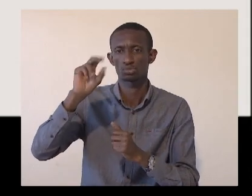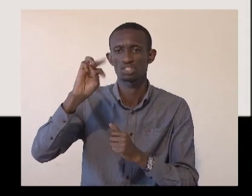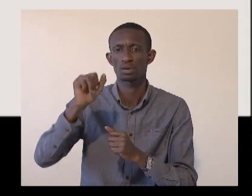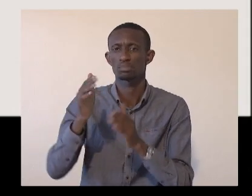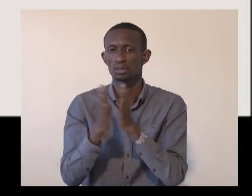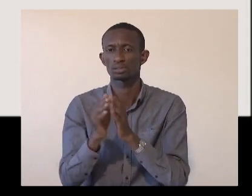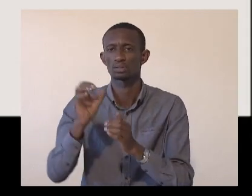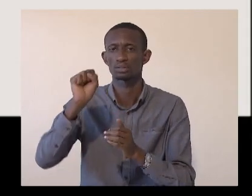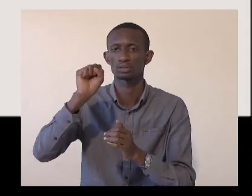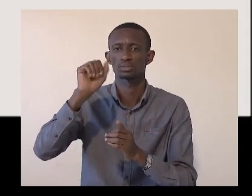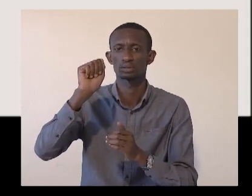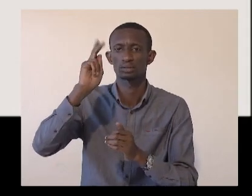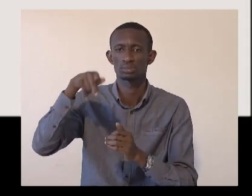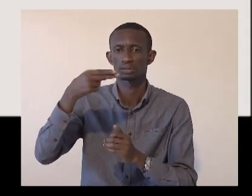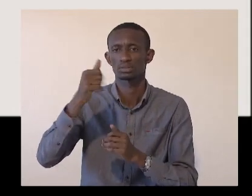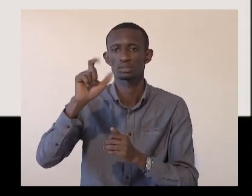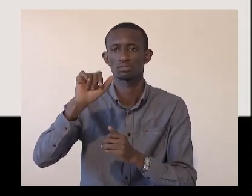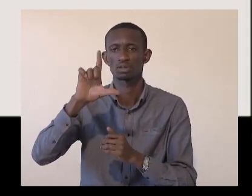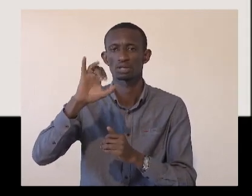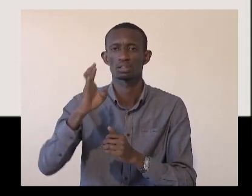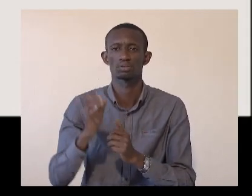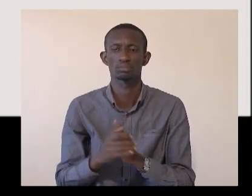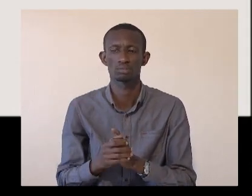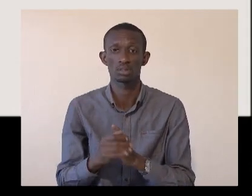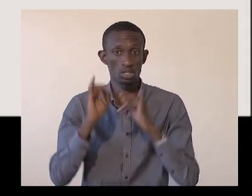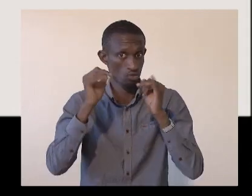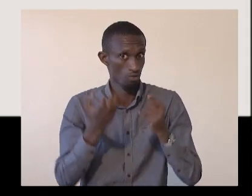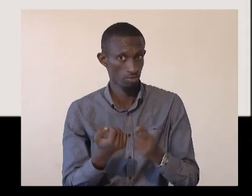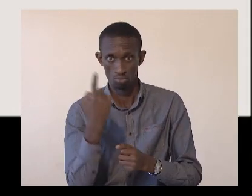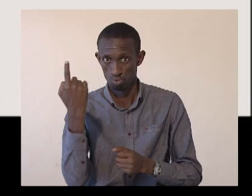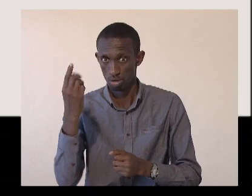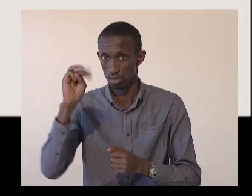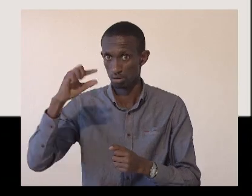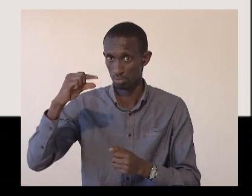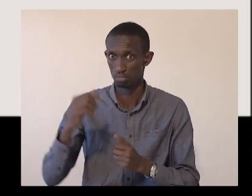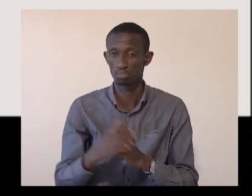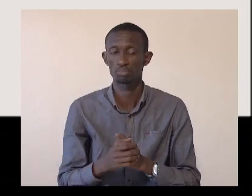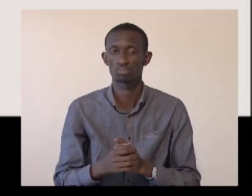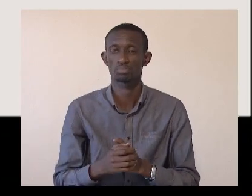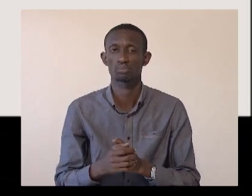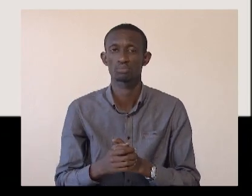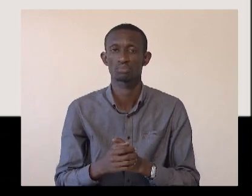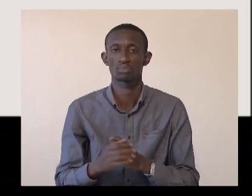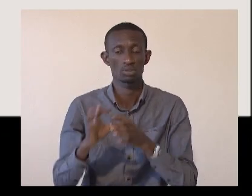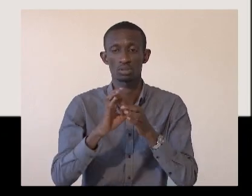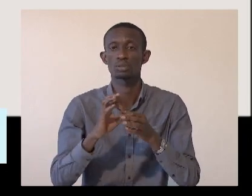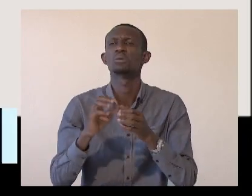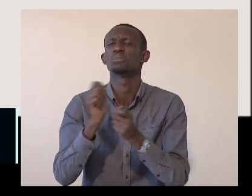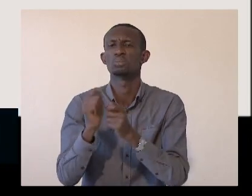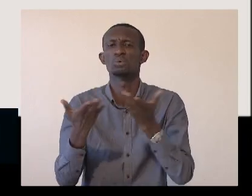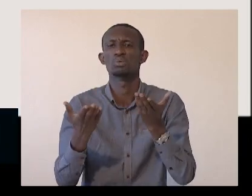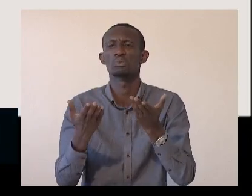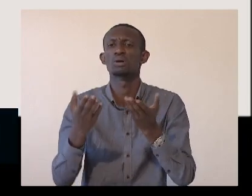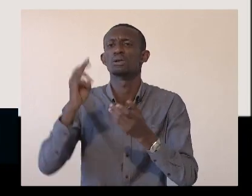be sodium sulfate. If we have one of magnesium and the nitrate ion, it will be